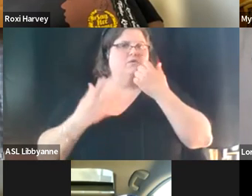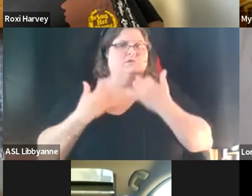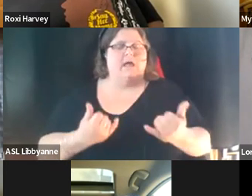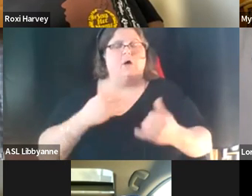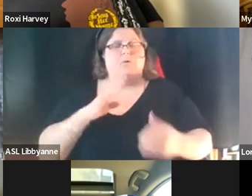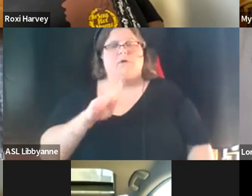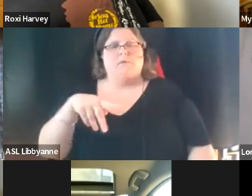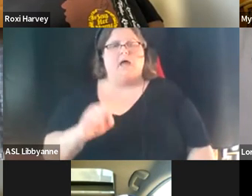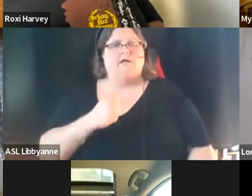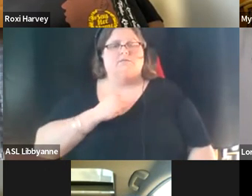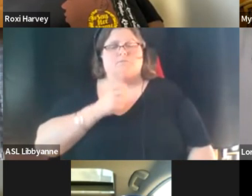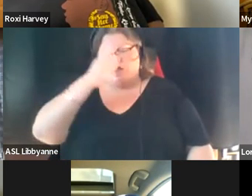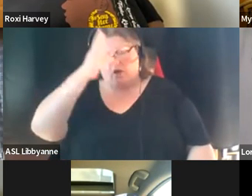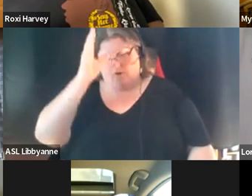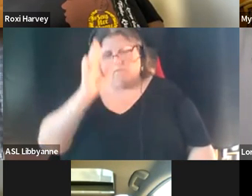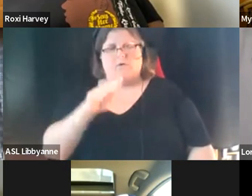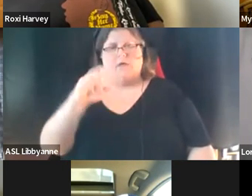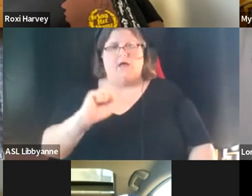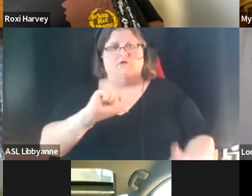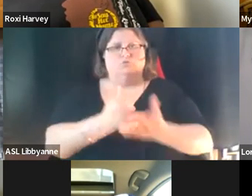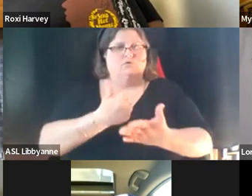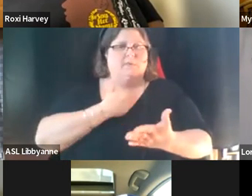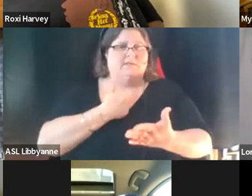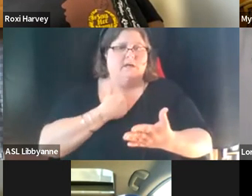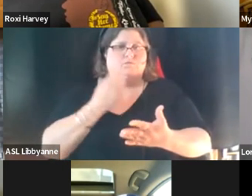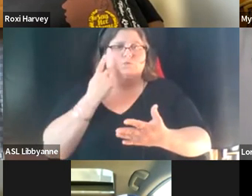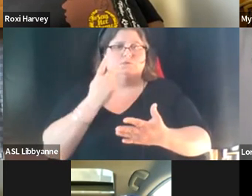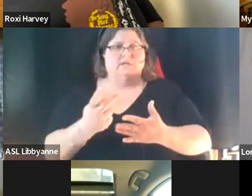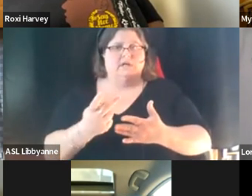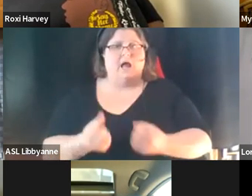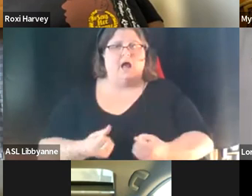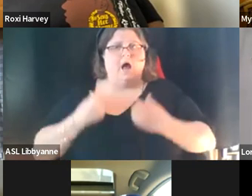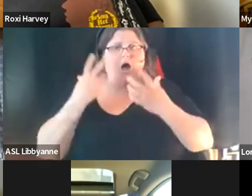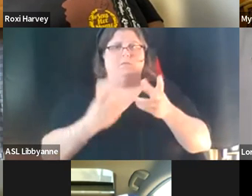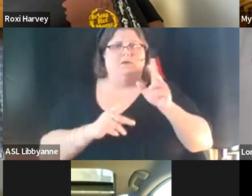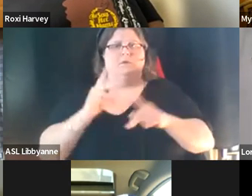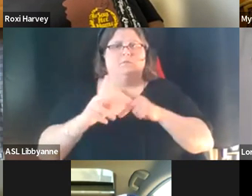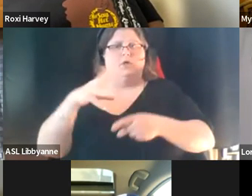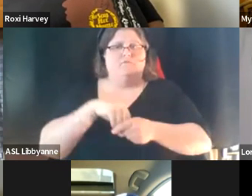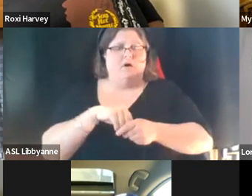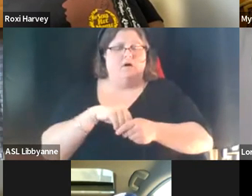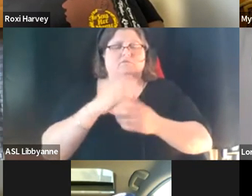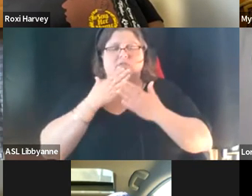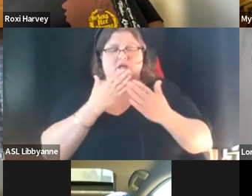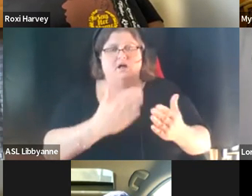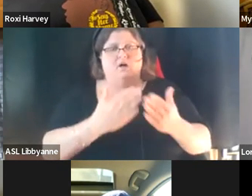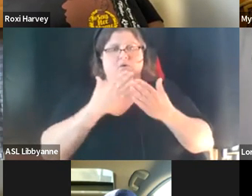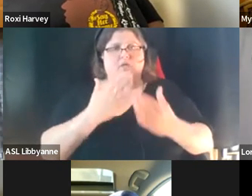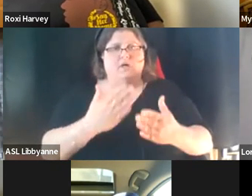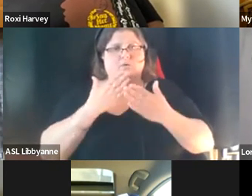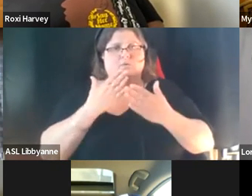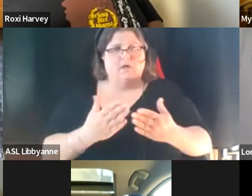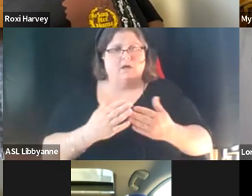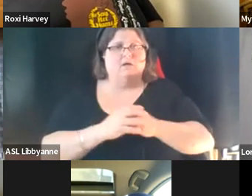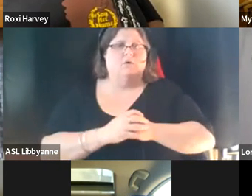BPS parent, as a BPS graduate, to see the level of engagement really speaks volumes, not to